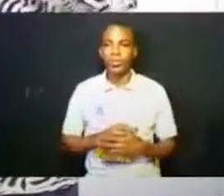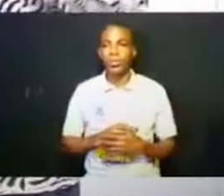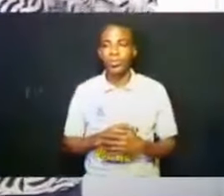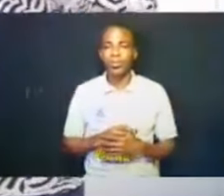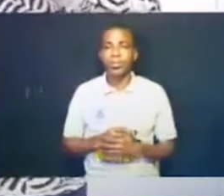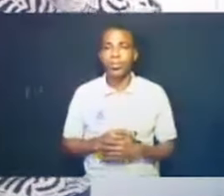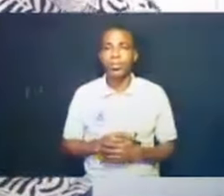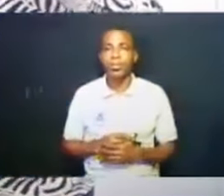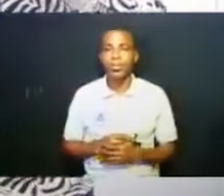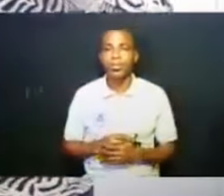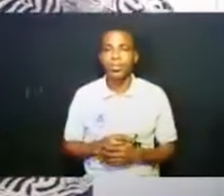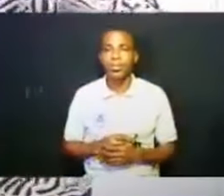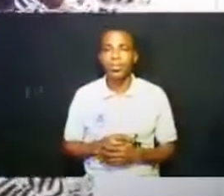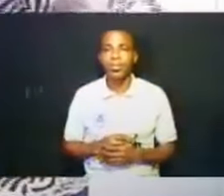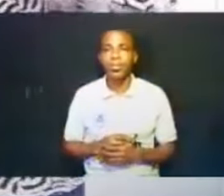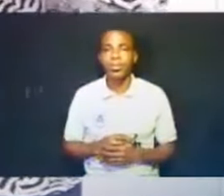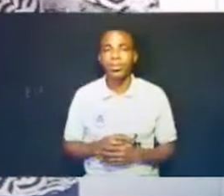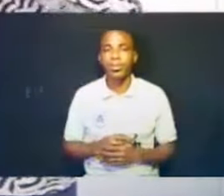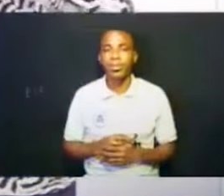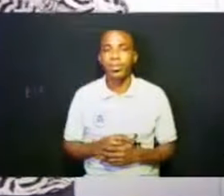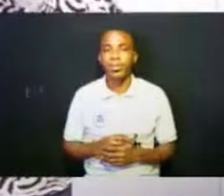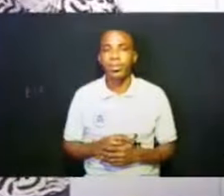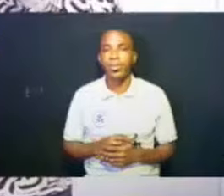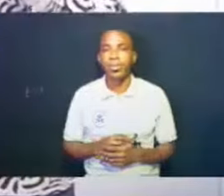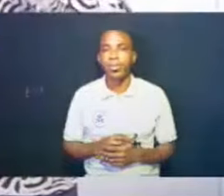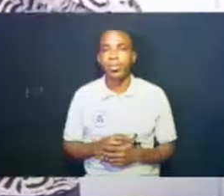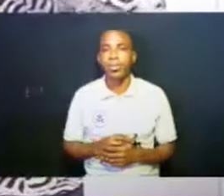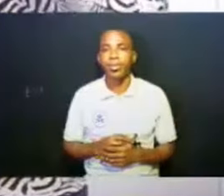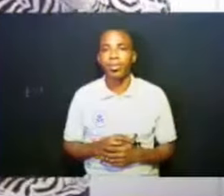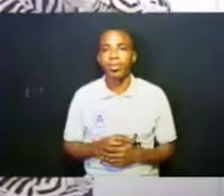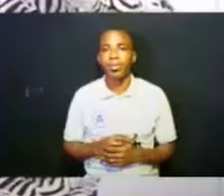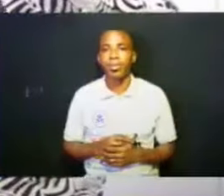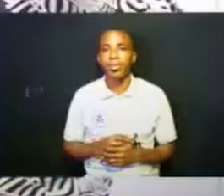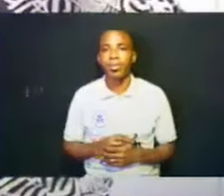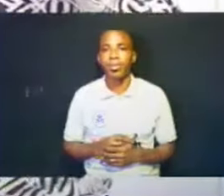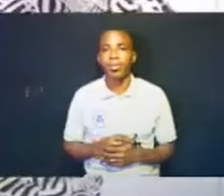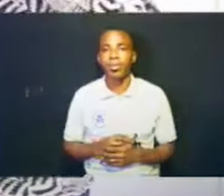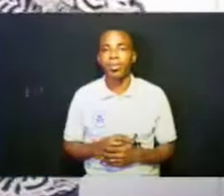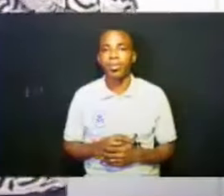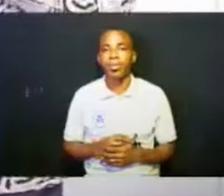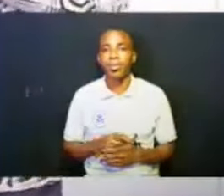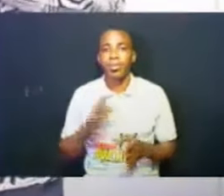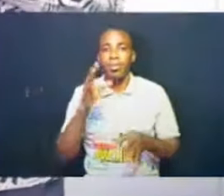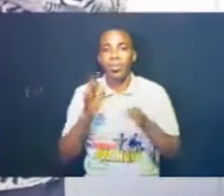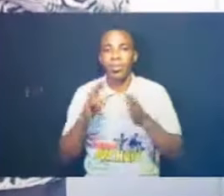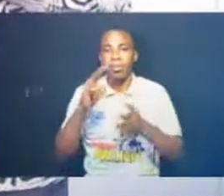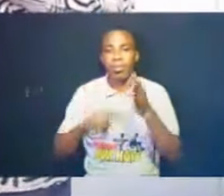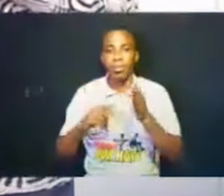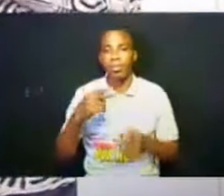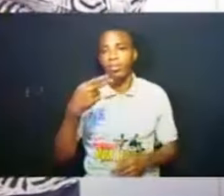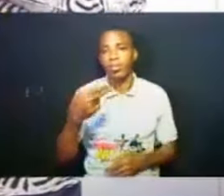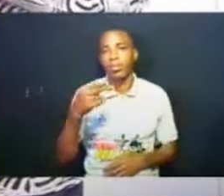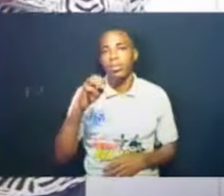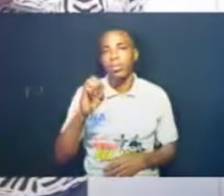matter say I want you know anything no a nini ewo ni pediano so ni mum a nini ewo efri akumeni. Hebrews 13:12.